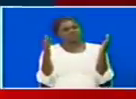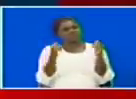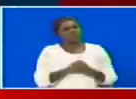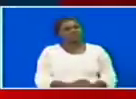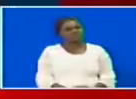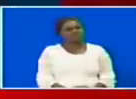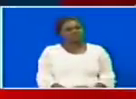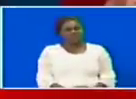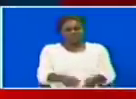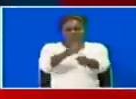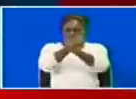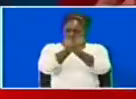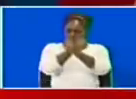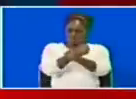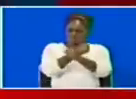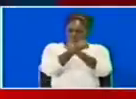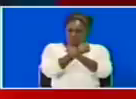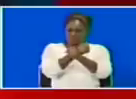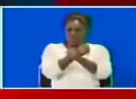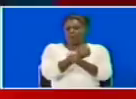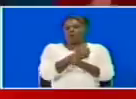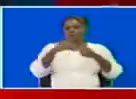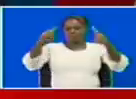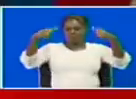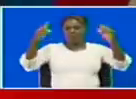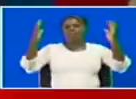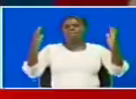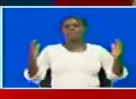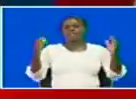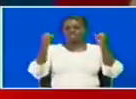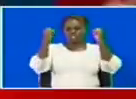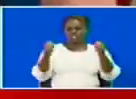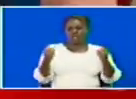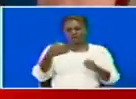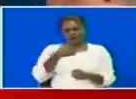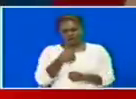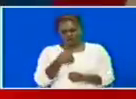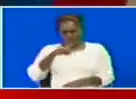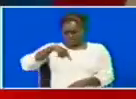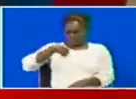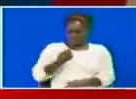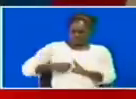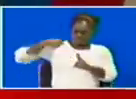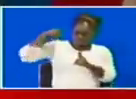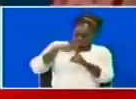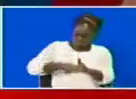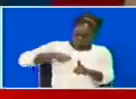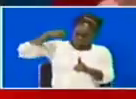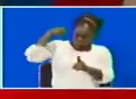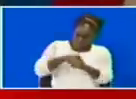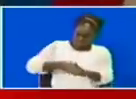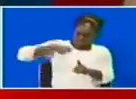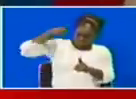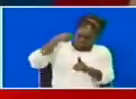jobs protection will lead to Great prosperity and strength I will fight for you with